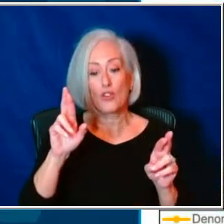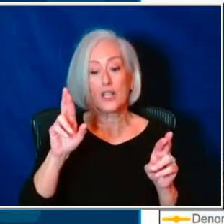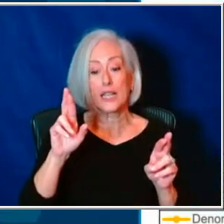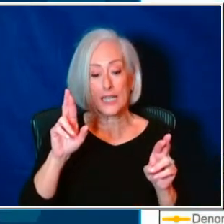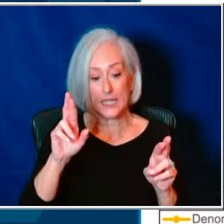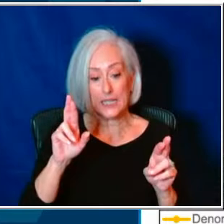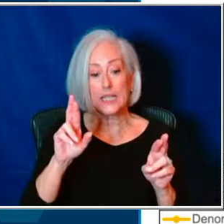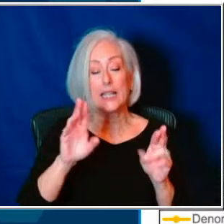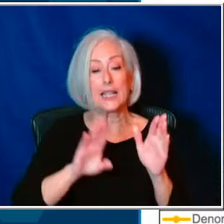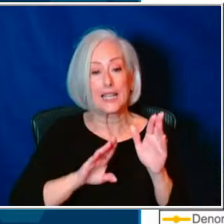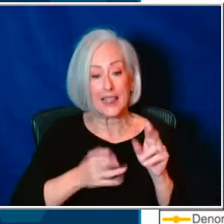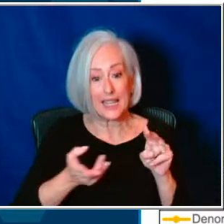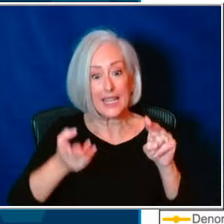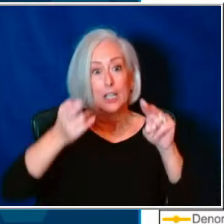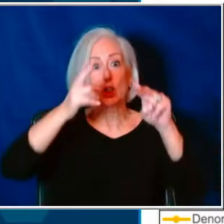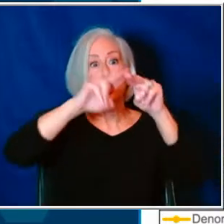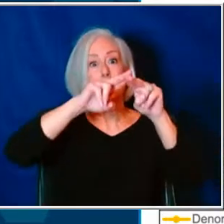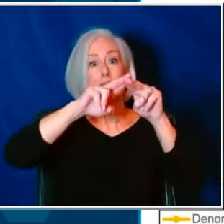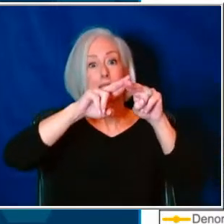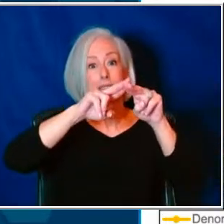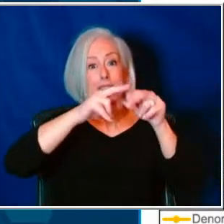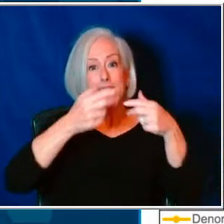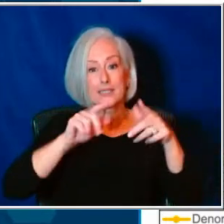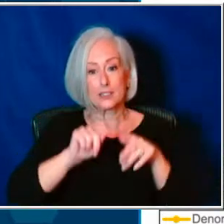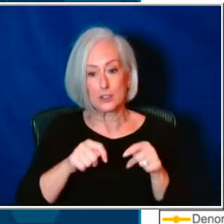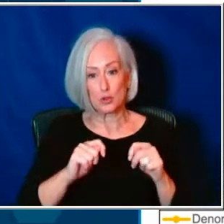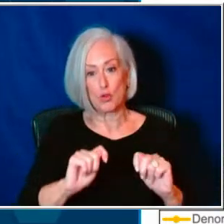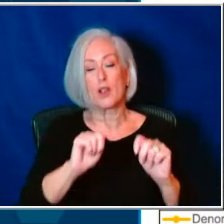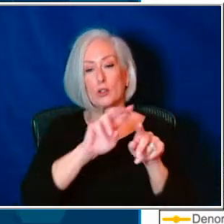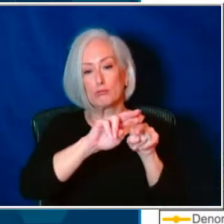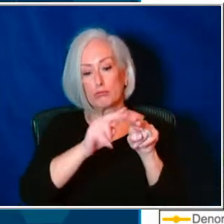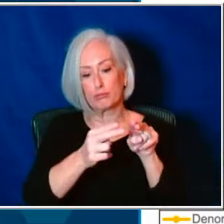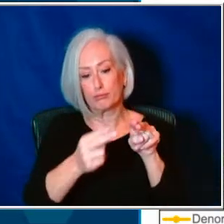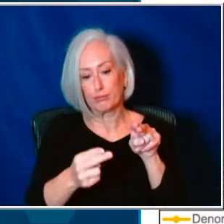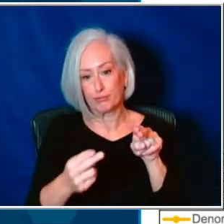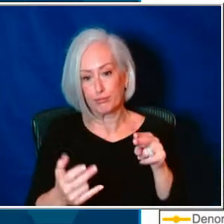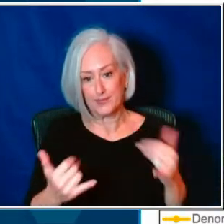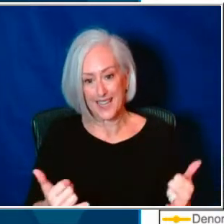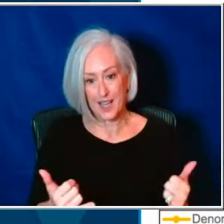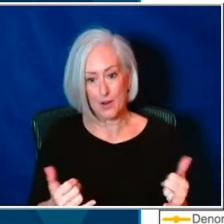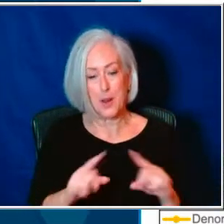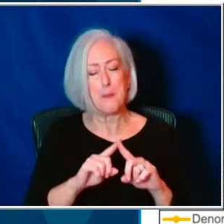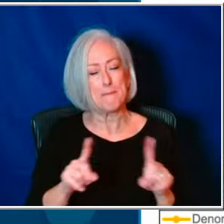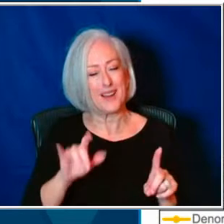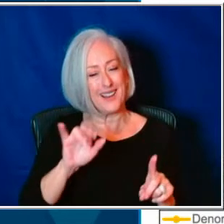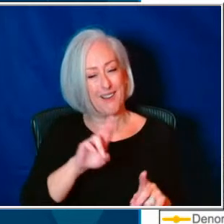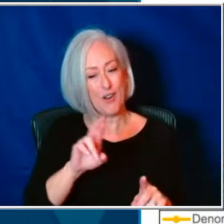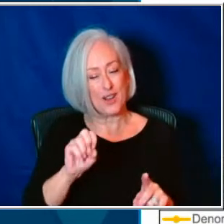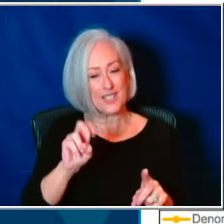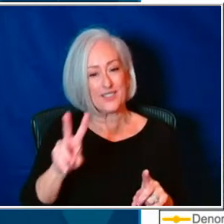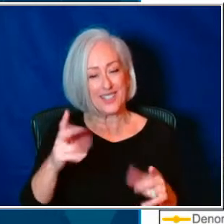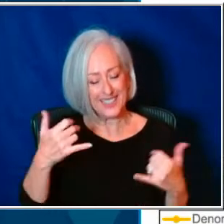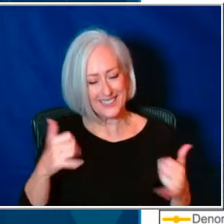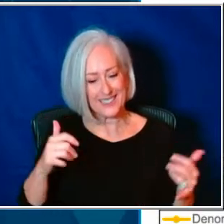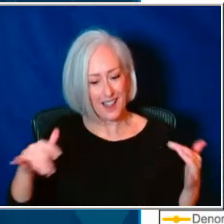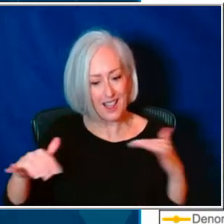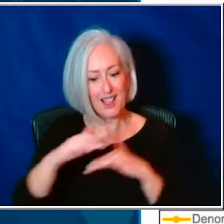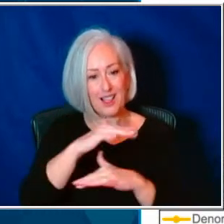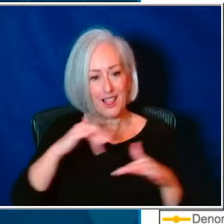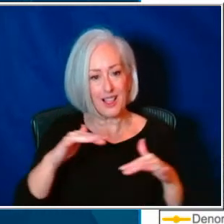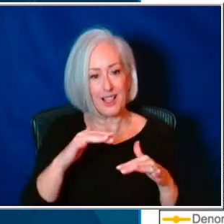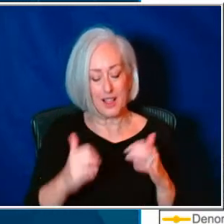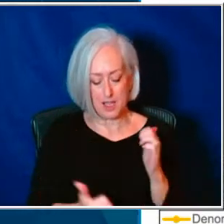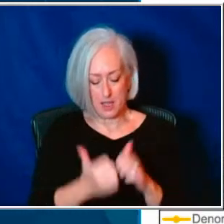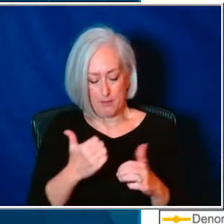but the circulation of that virus still remains quite high. And again, those very, very young patients are most at risk of hospitalization and